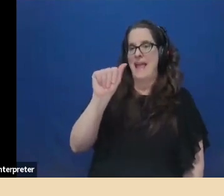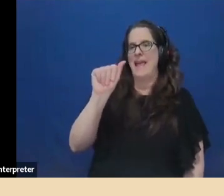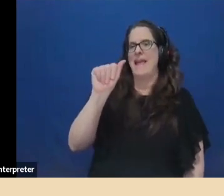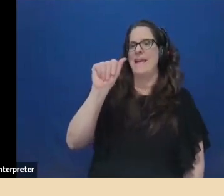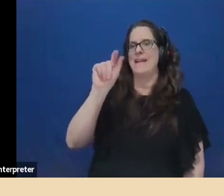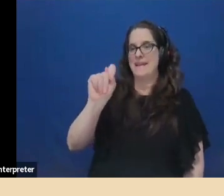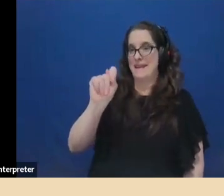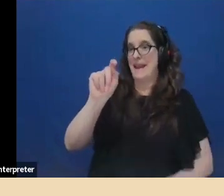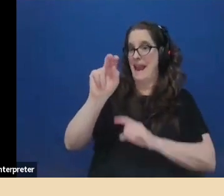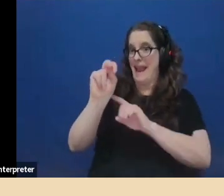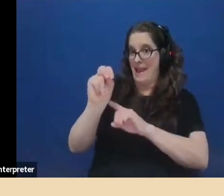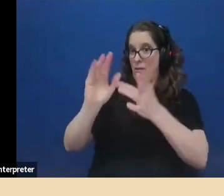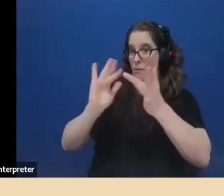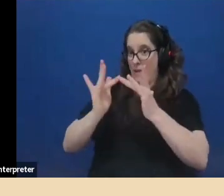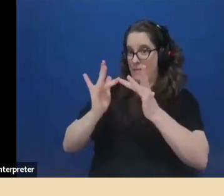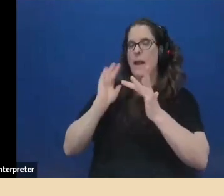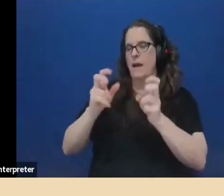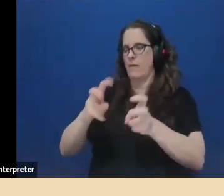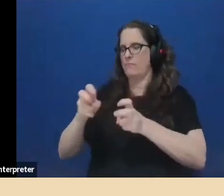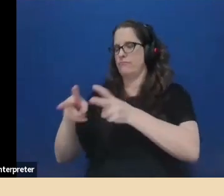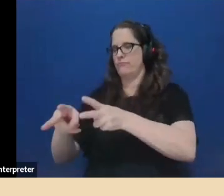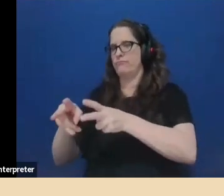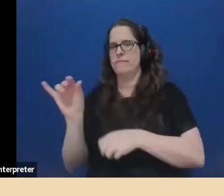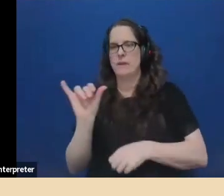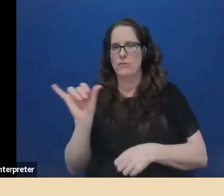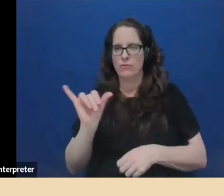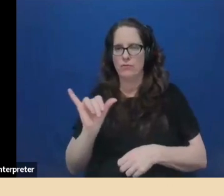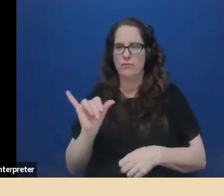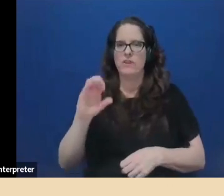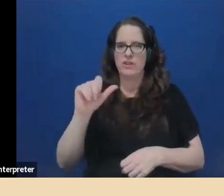bypass everything else, or